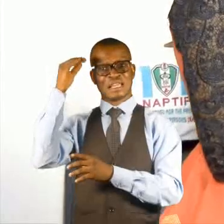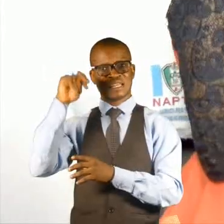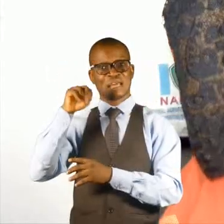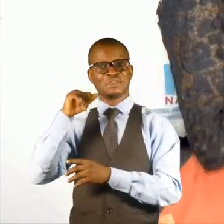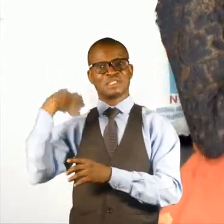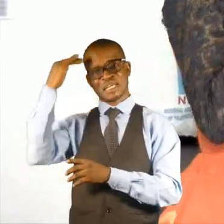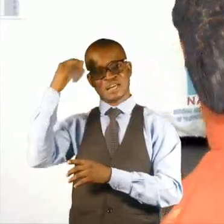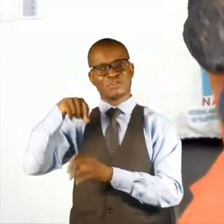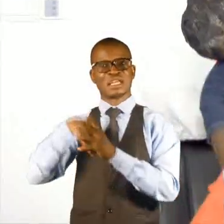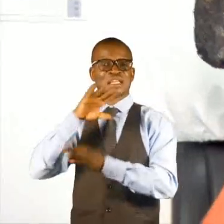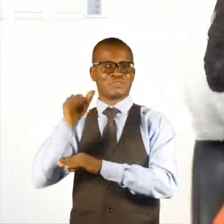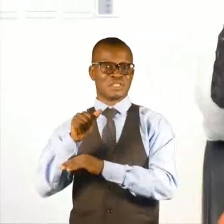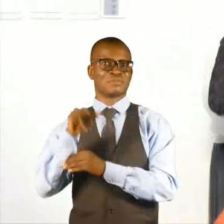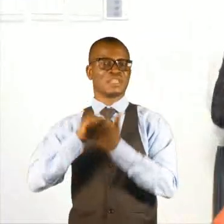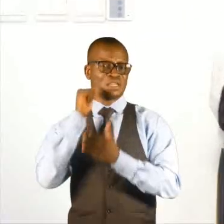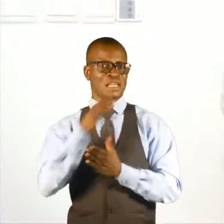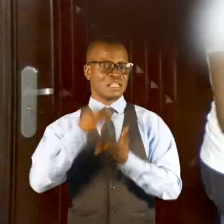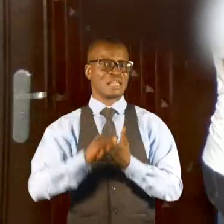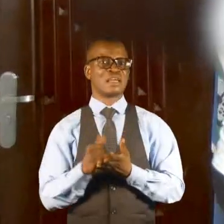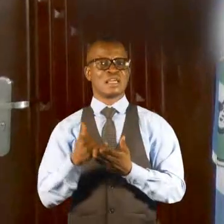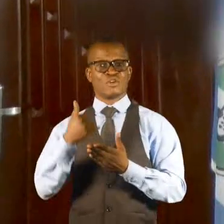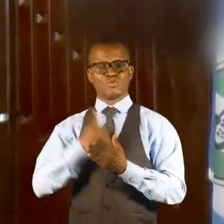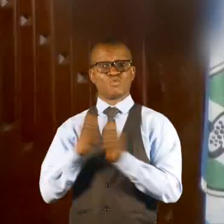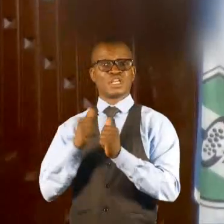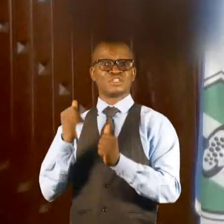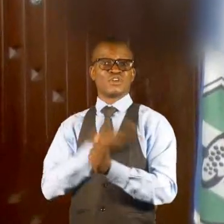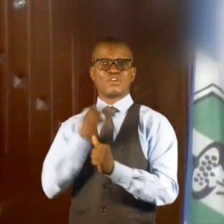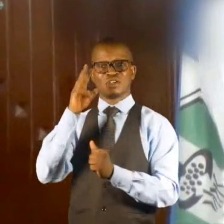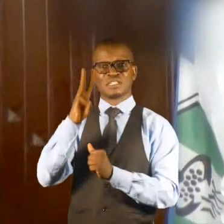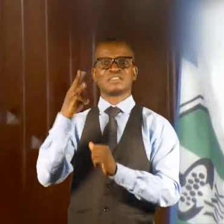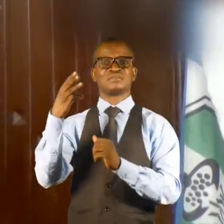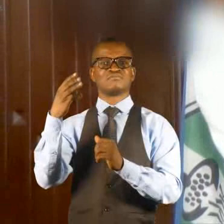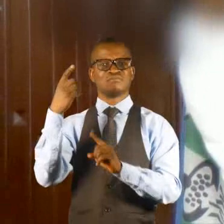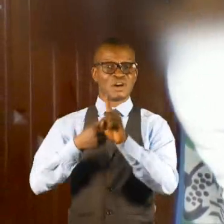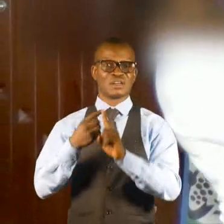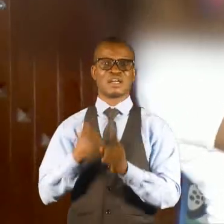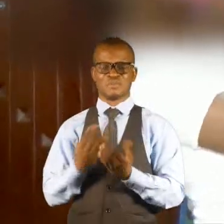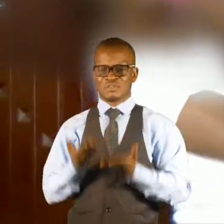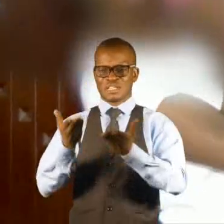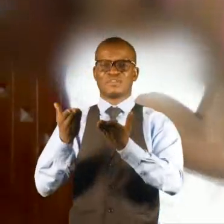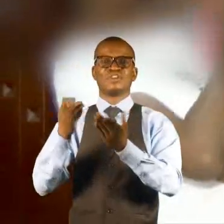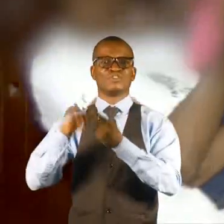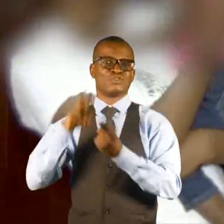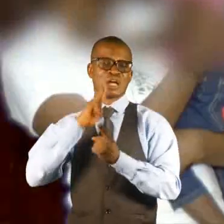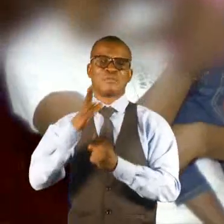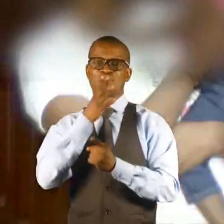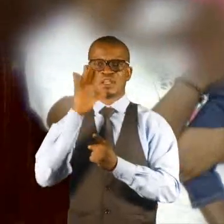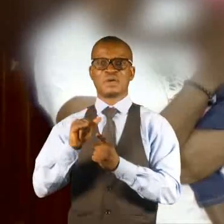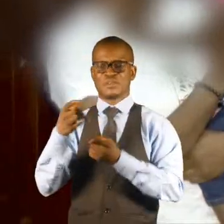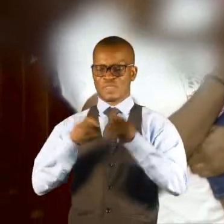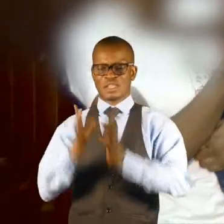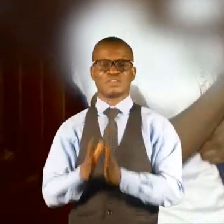in Abuja. The girl, who had been at the NAPTIP shelter for 6 months, was formally handed over to her biological mother by the